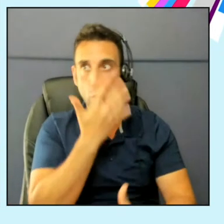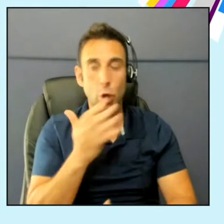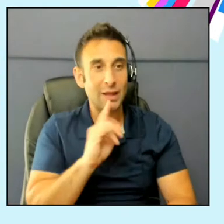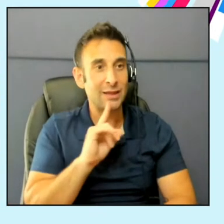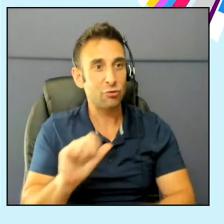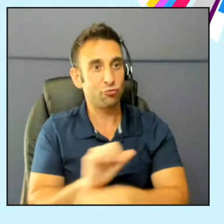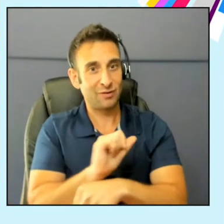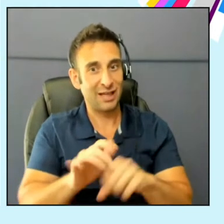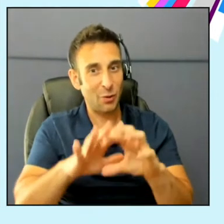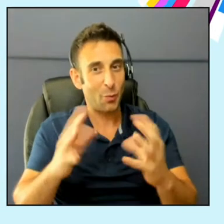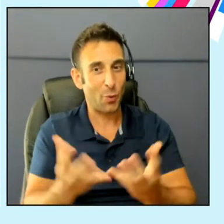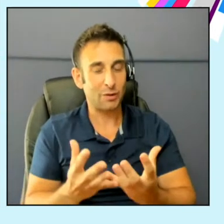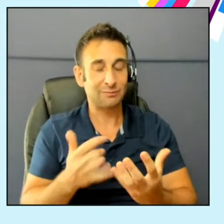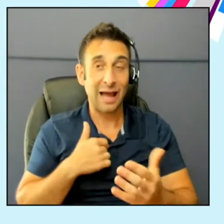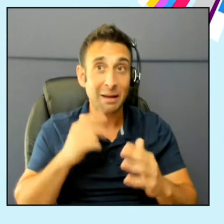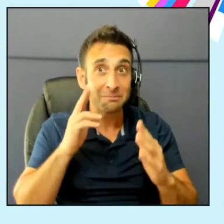next.